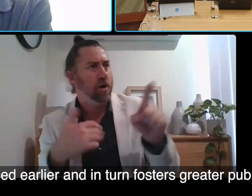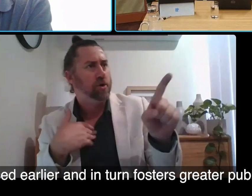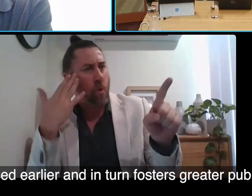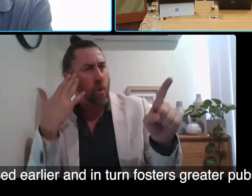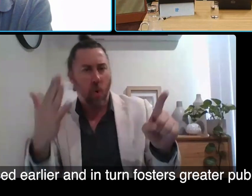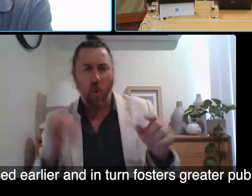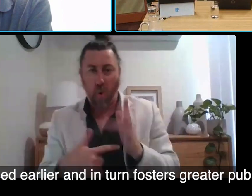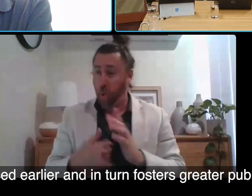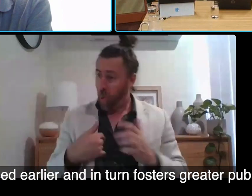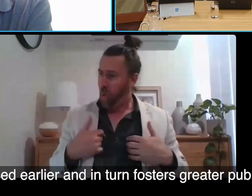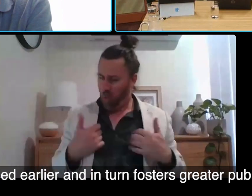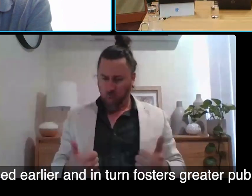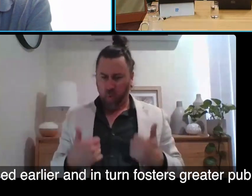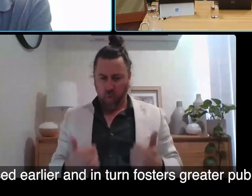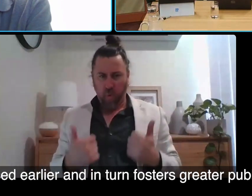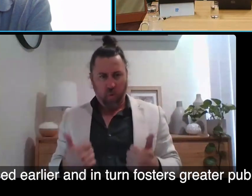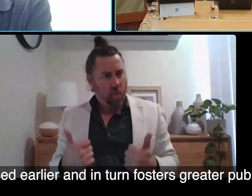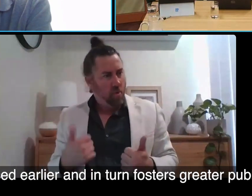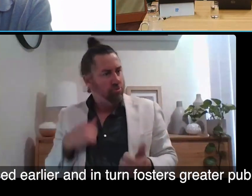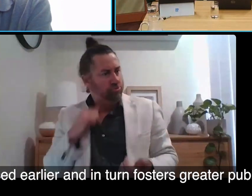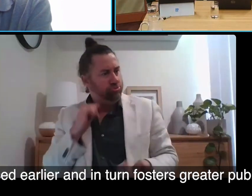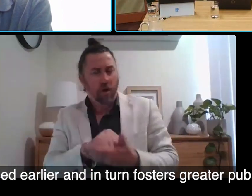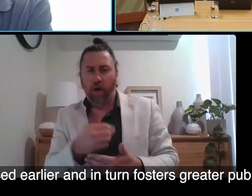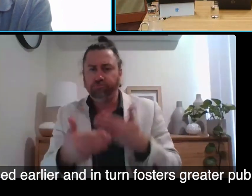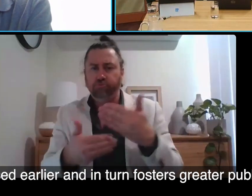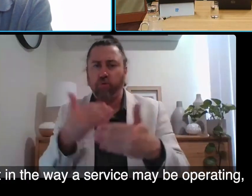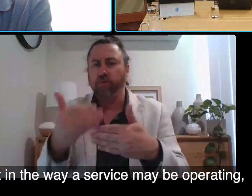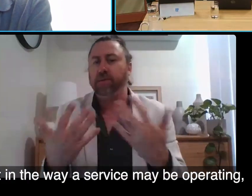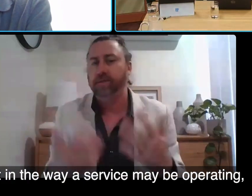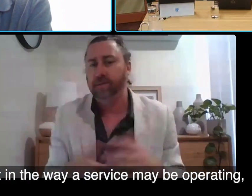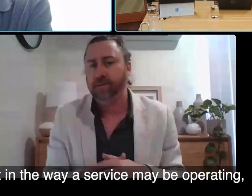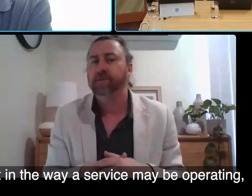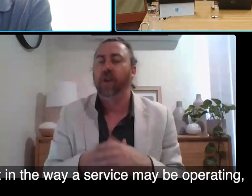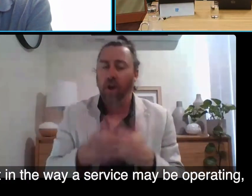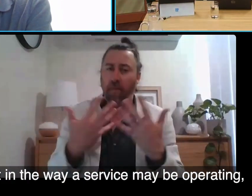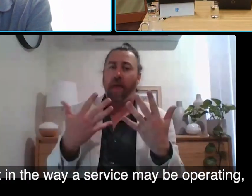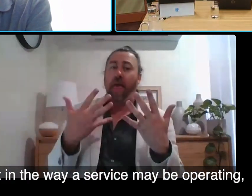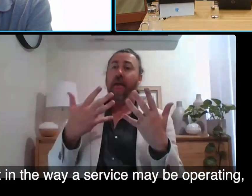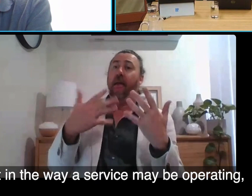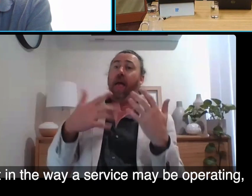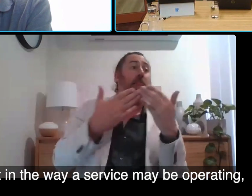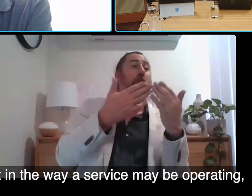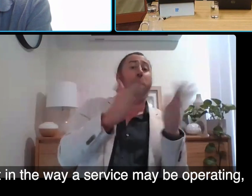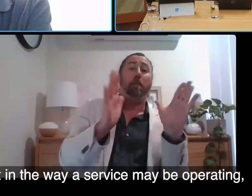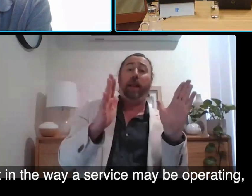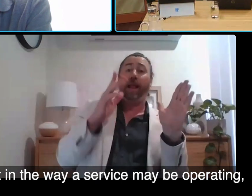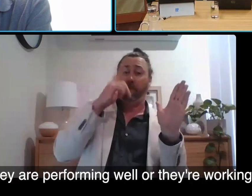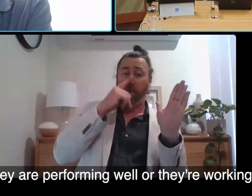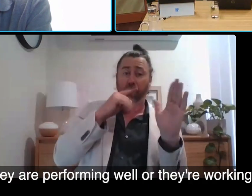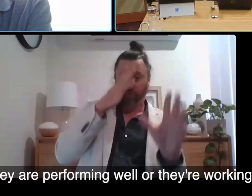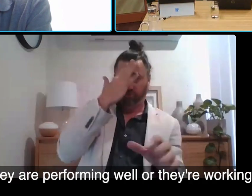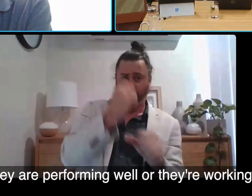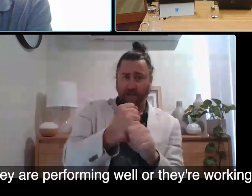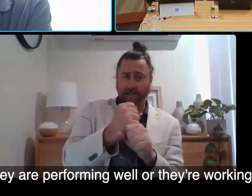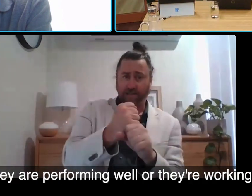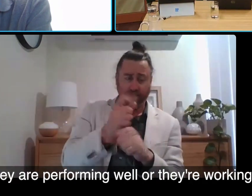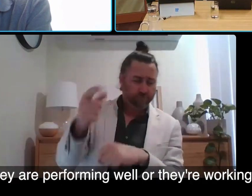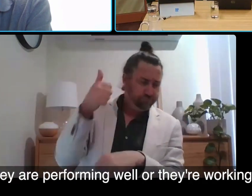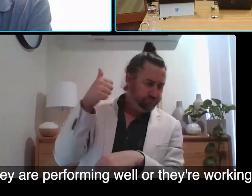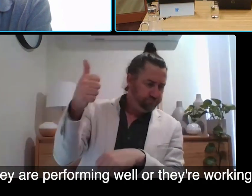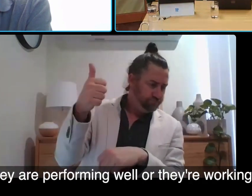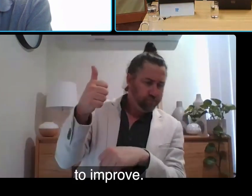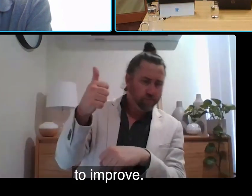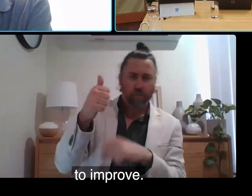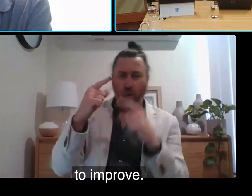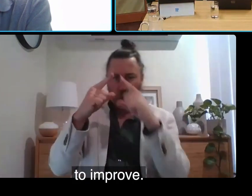transparency, as we discussed earlier, and in turn fosters greater public trust in the way a service may be operating, whether they are performing well